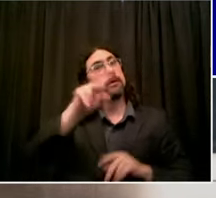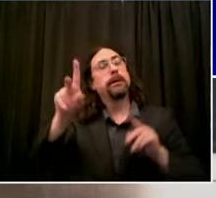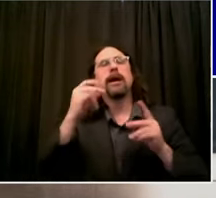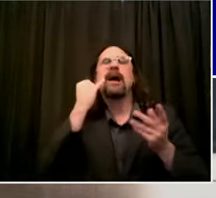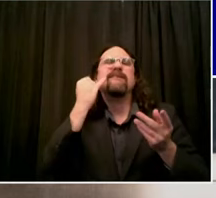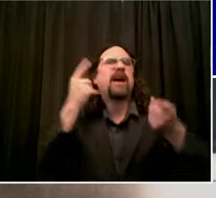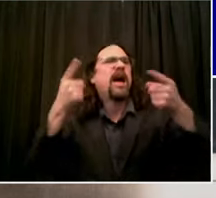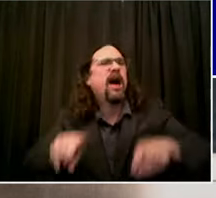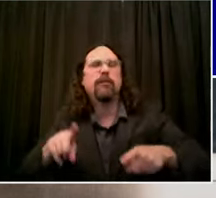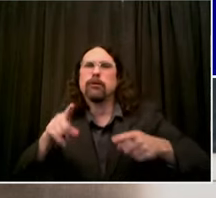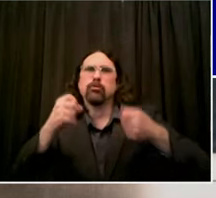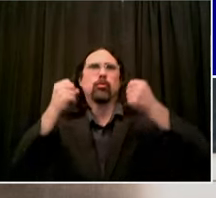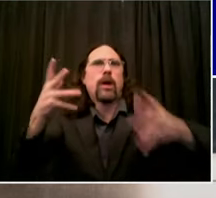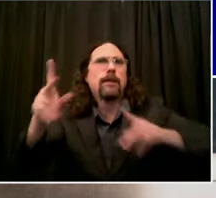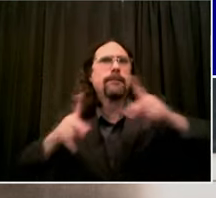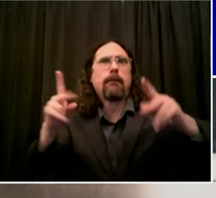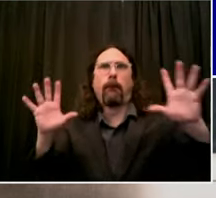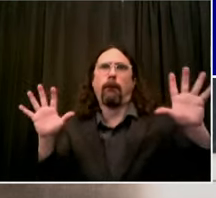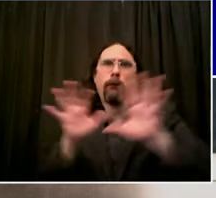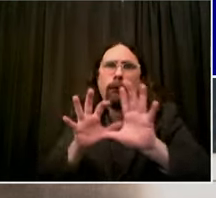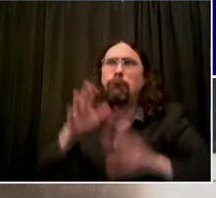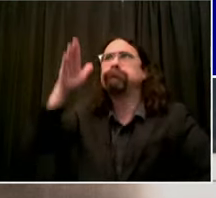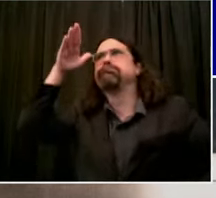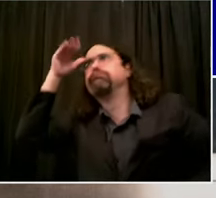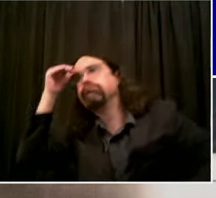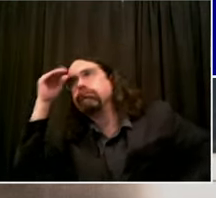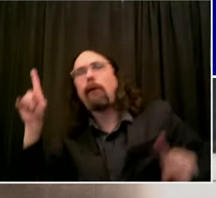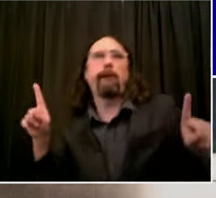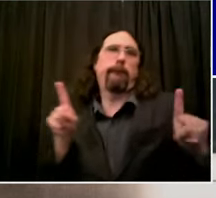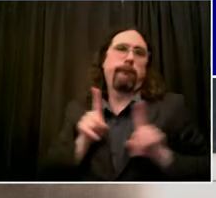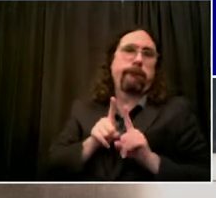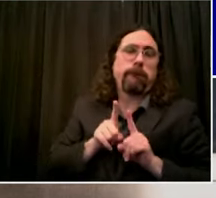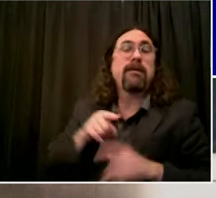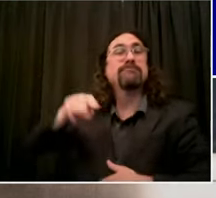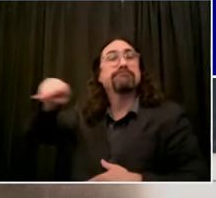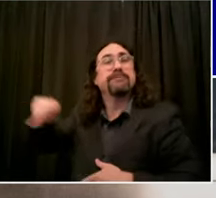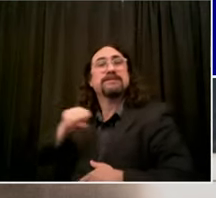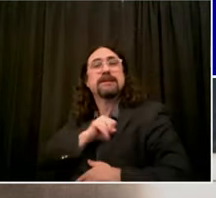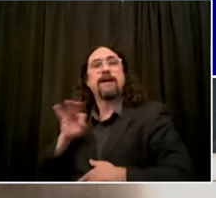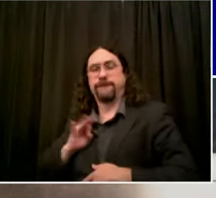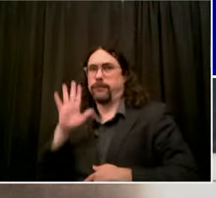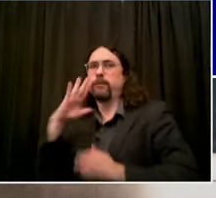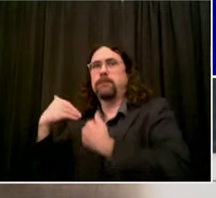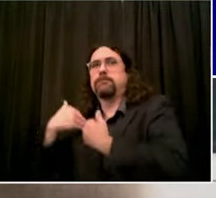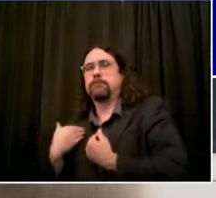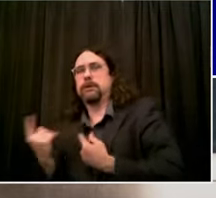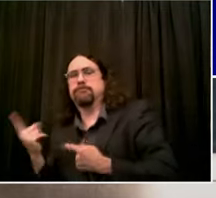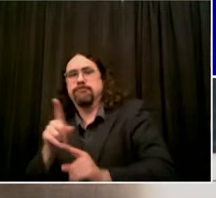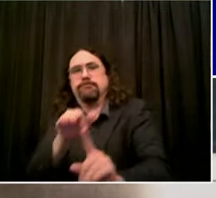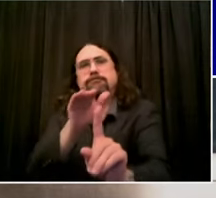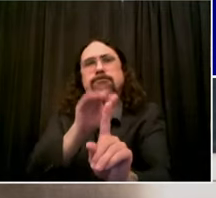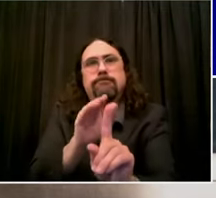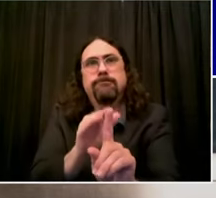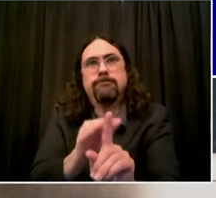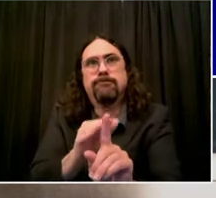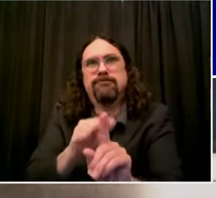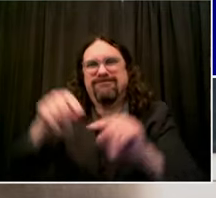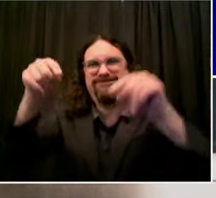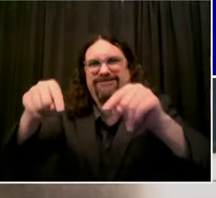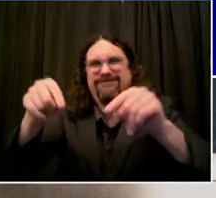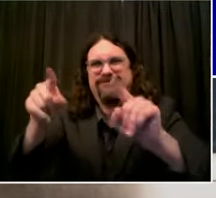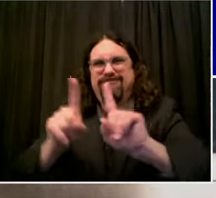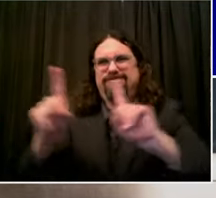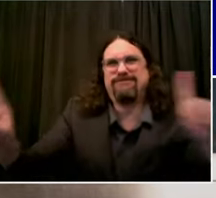to know when to say, we don't want any more people getting on this train right now. We want the train to go by this station until another one comes that's less